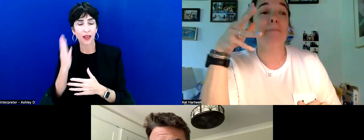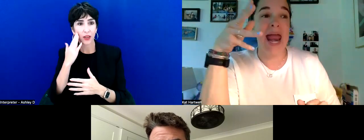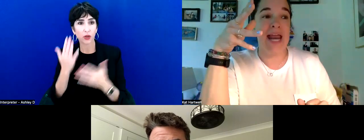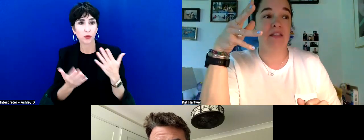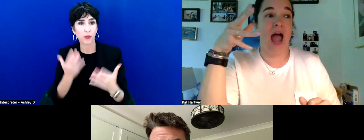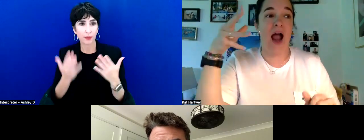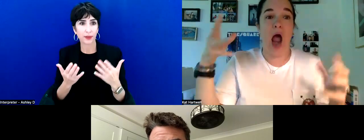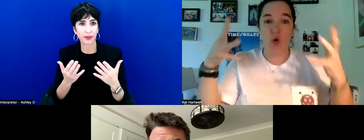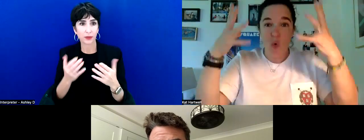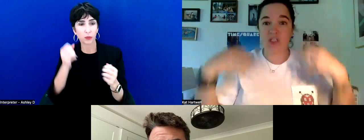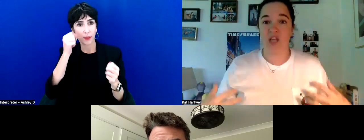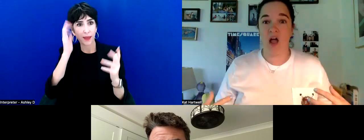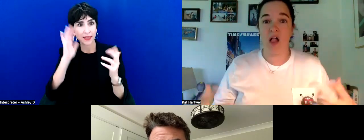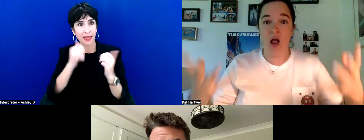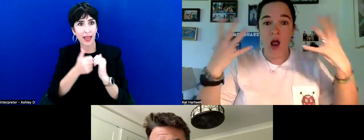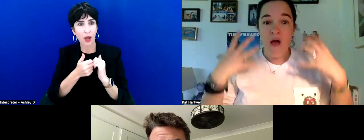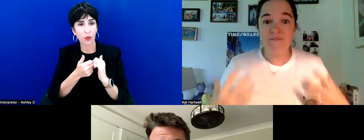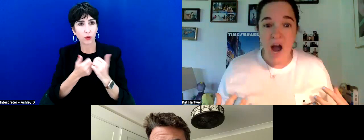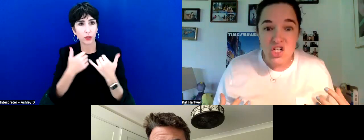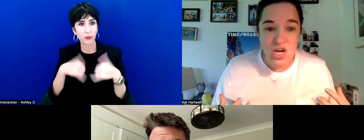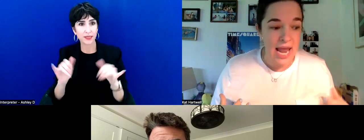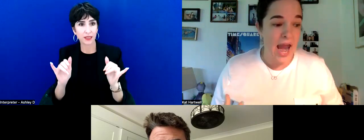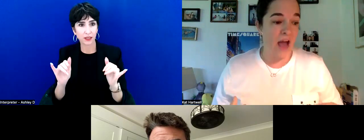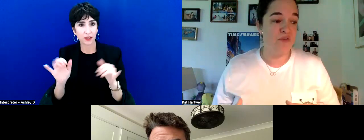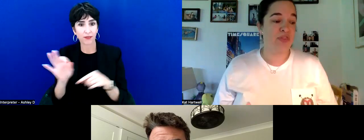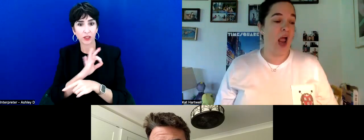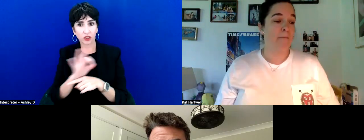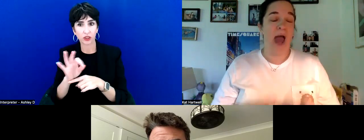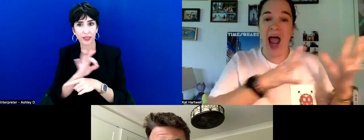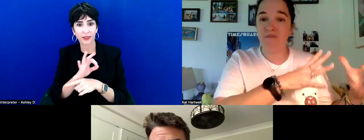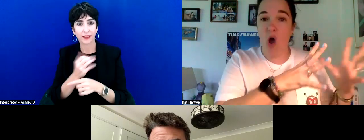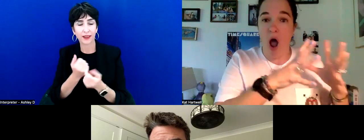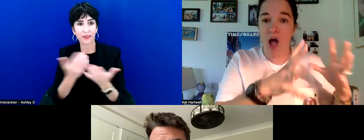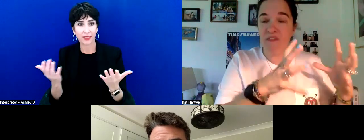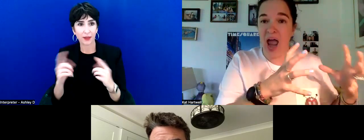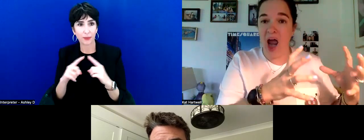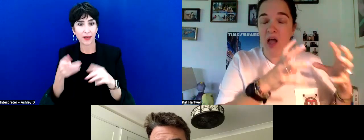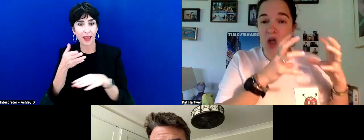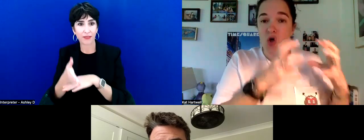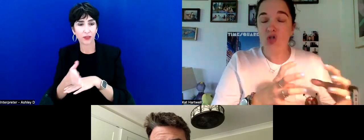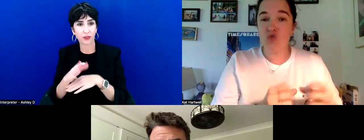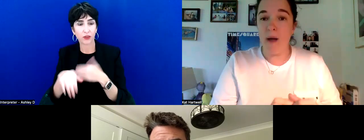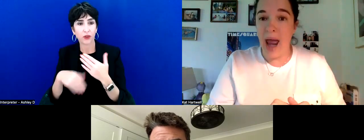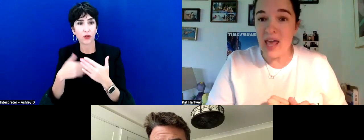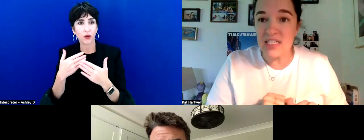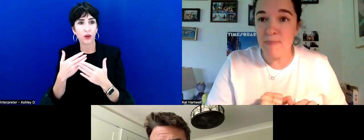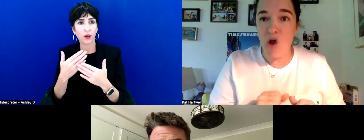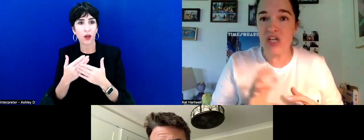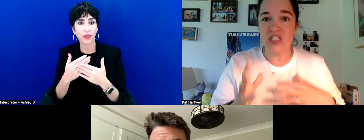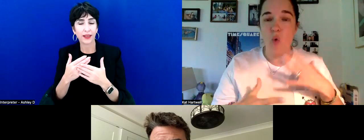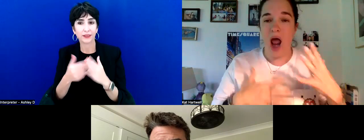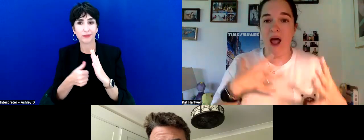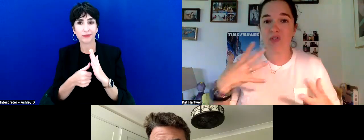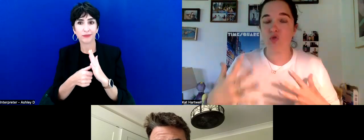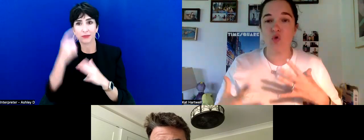you were amazed, like how you were there functioning and everything. But after all the Mhm. traumatic